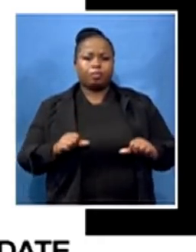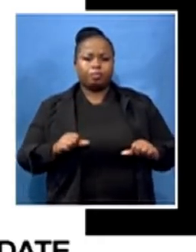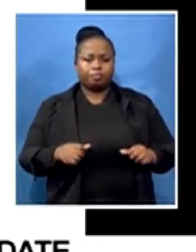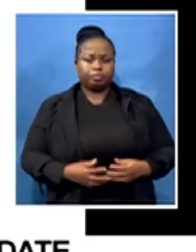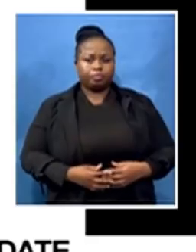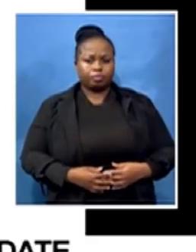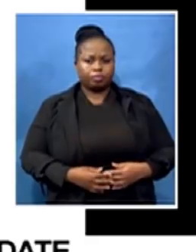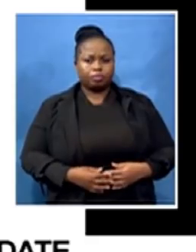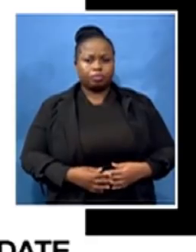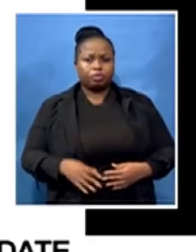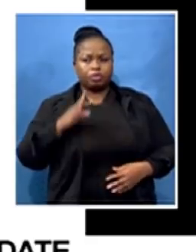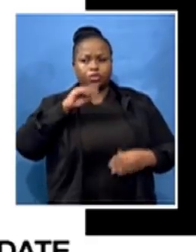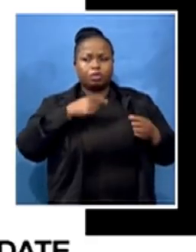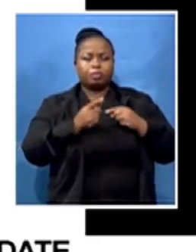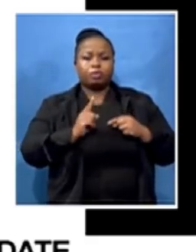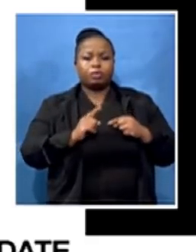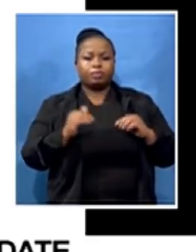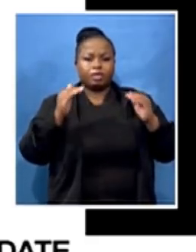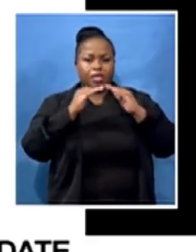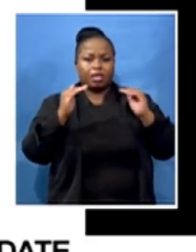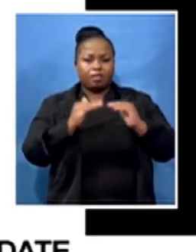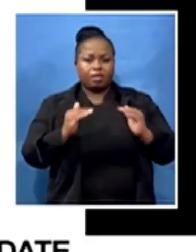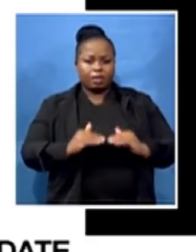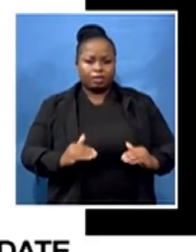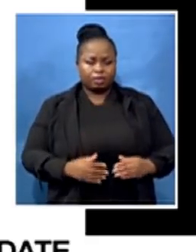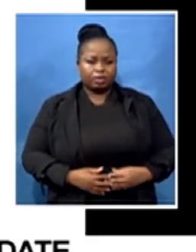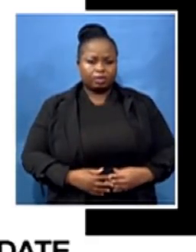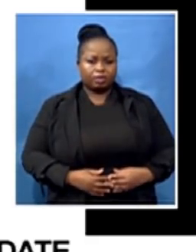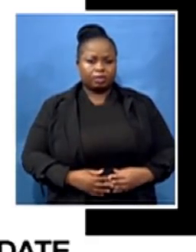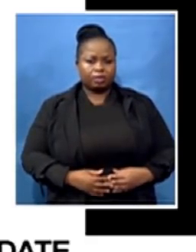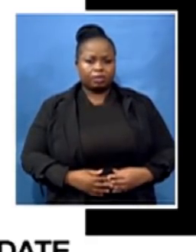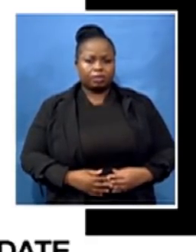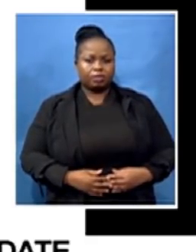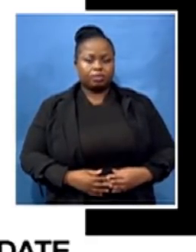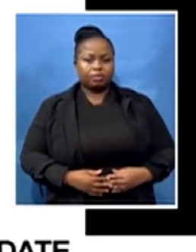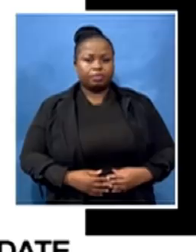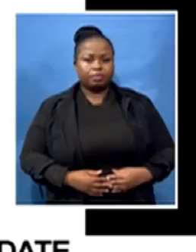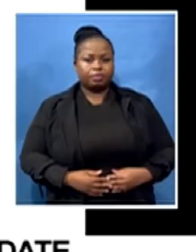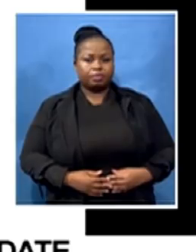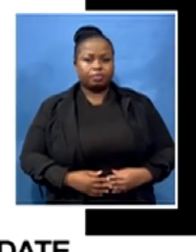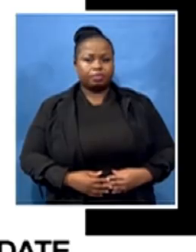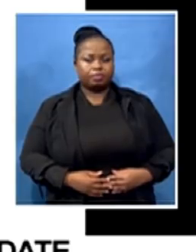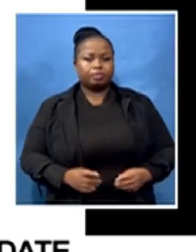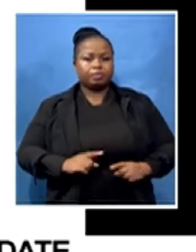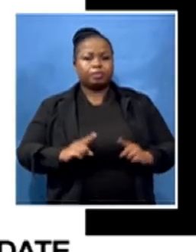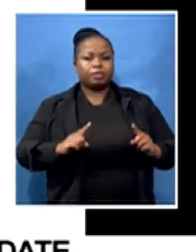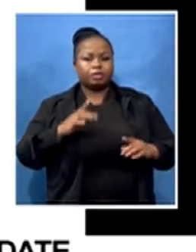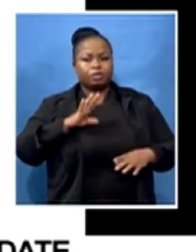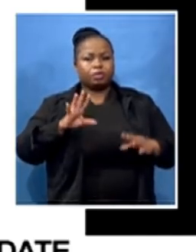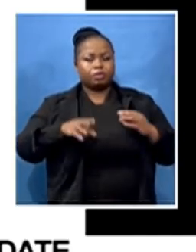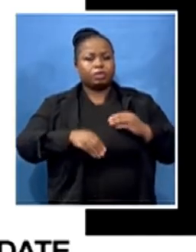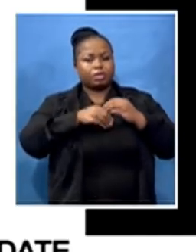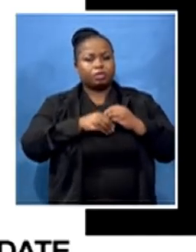levels. But in addition, the Minister of Health will talk about hotspots in addition